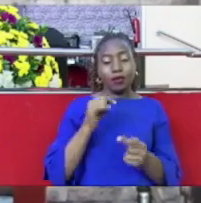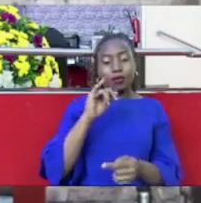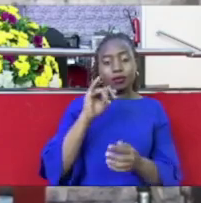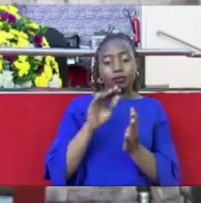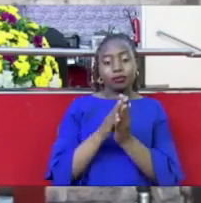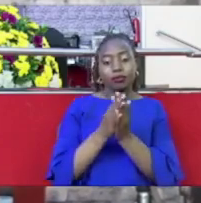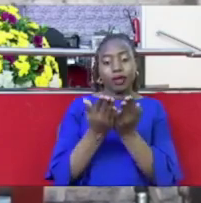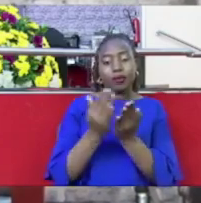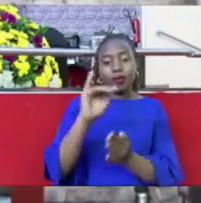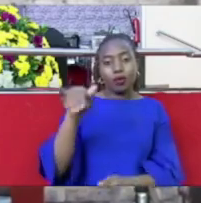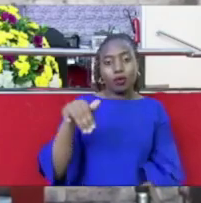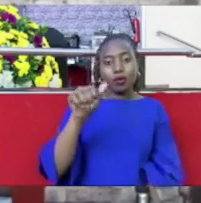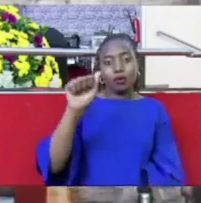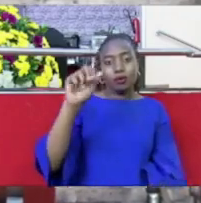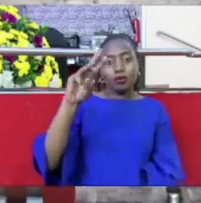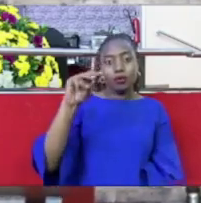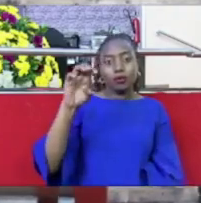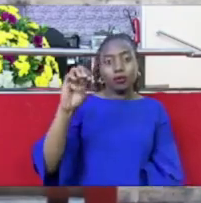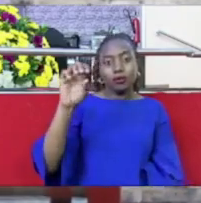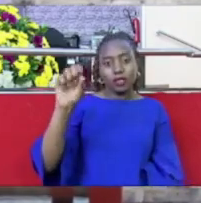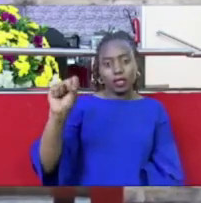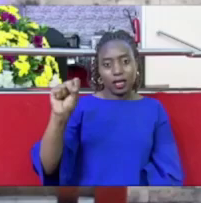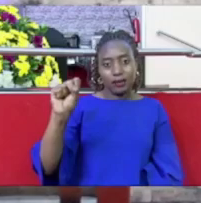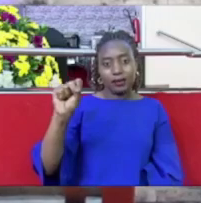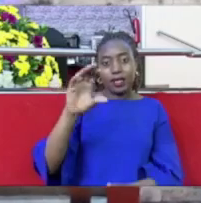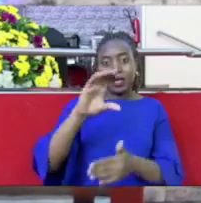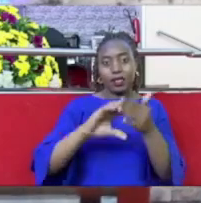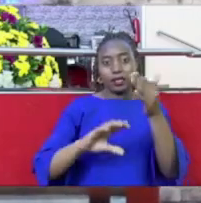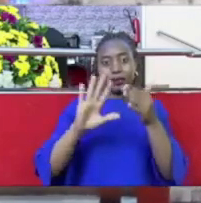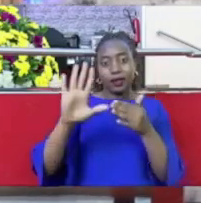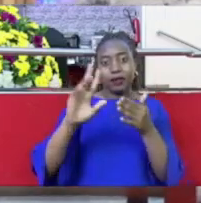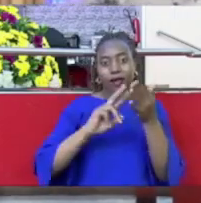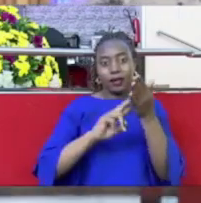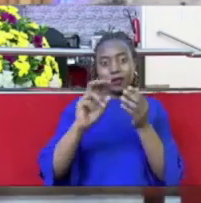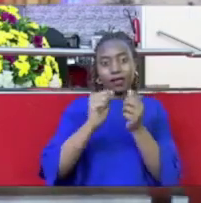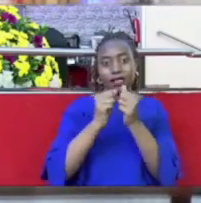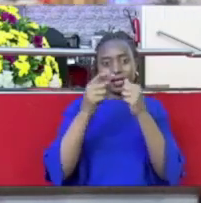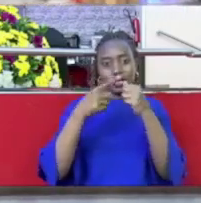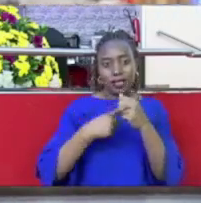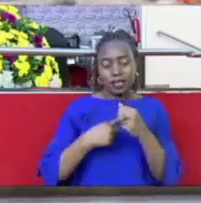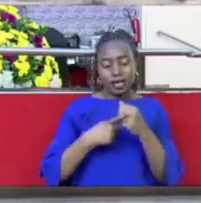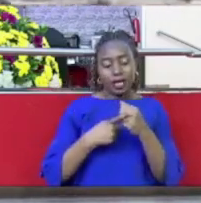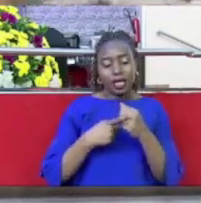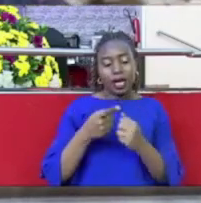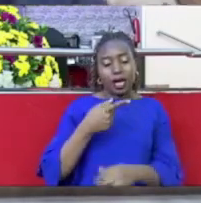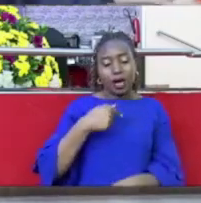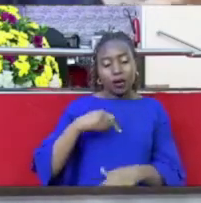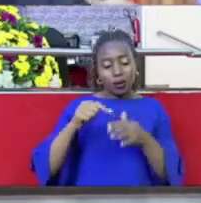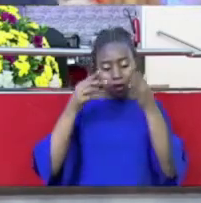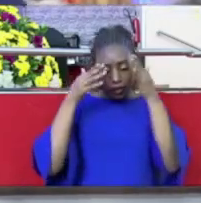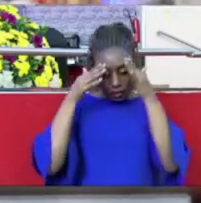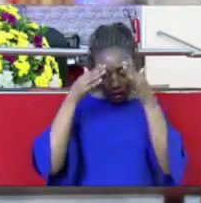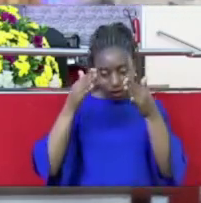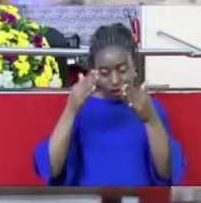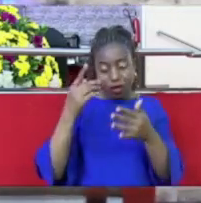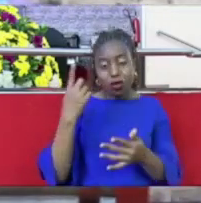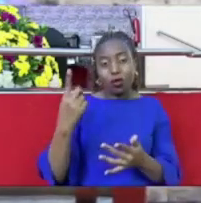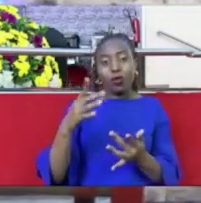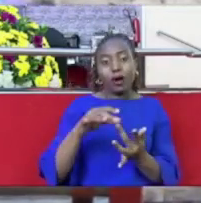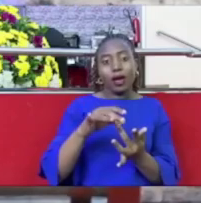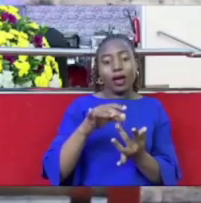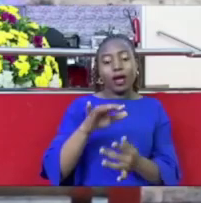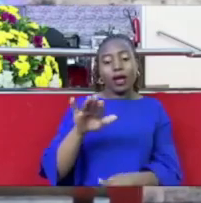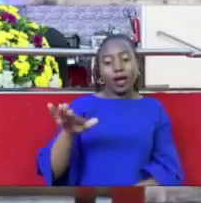number 5 verses 16, toka kitabu ambacho tumesoma cha Yakobo, I want us to look at specifically one area of prayer.